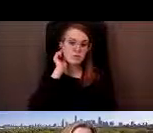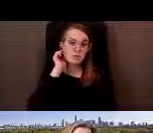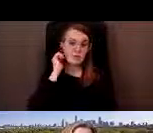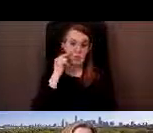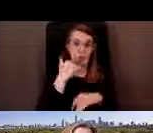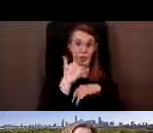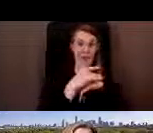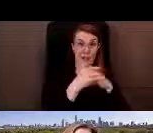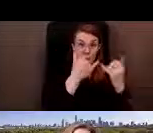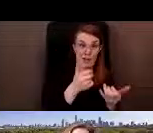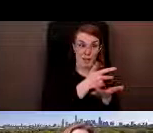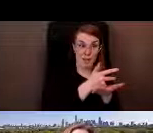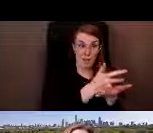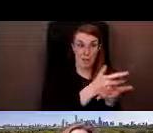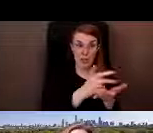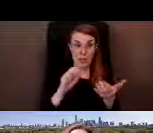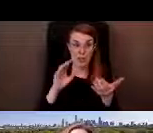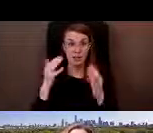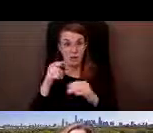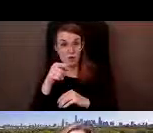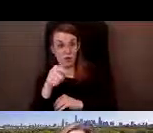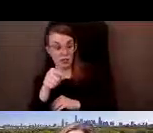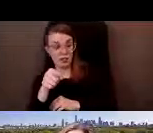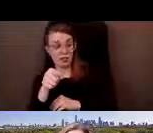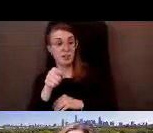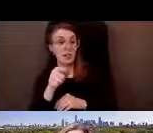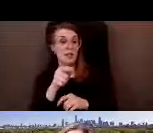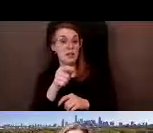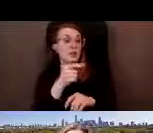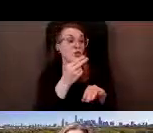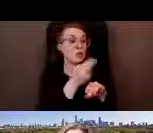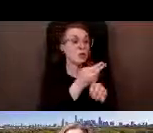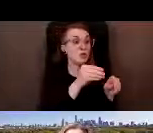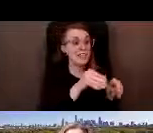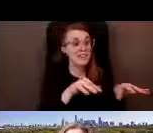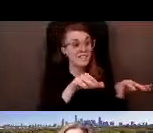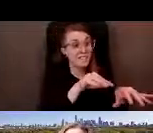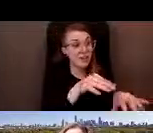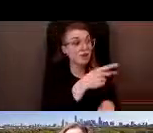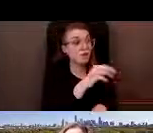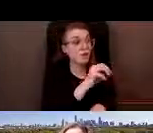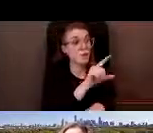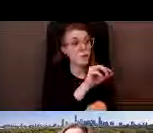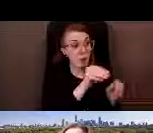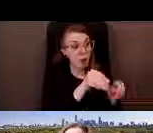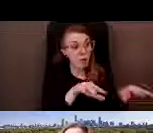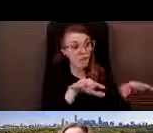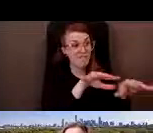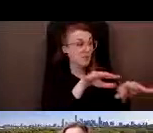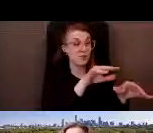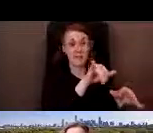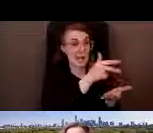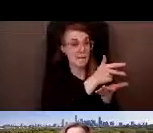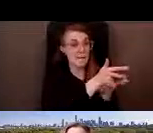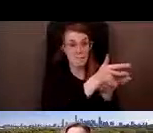the formalized parking, instead of using the landfill and the polo fields, for overflow lots. So we're shifting that parking that